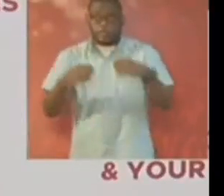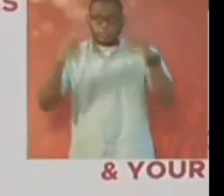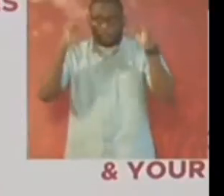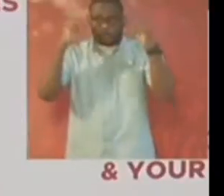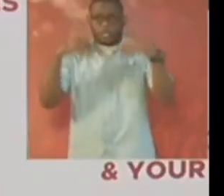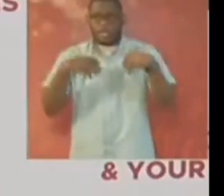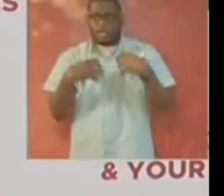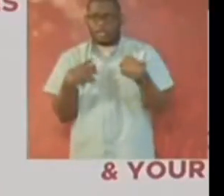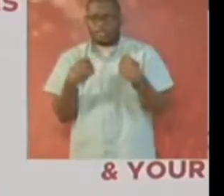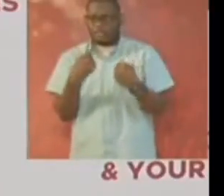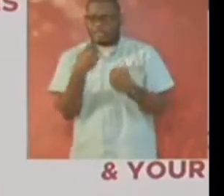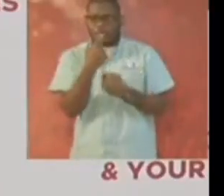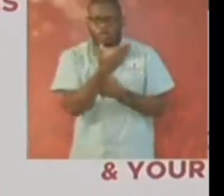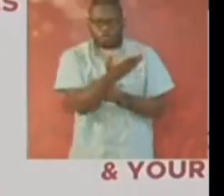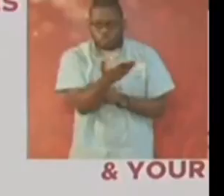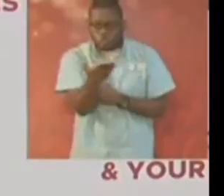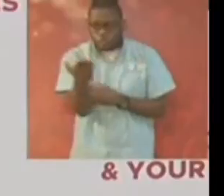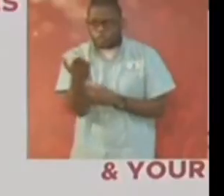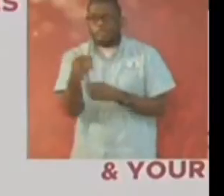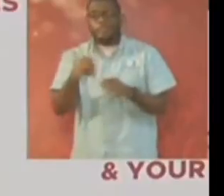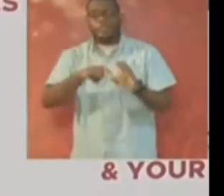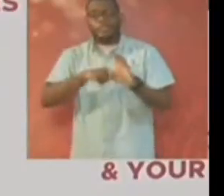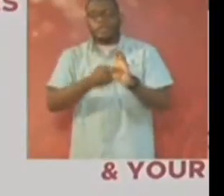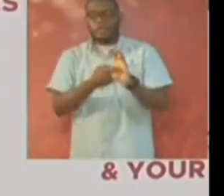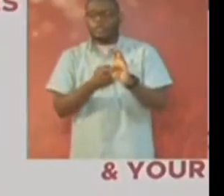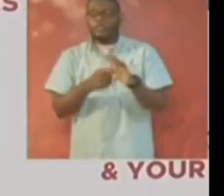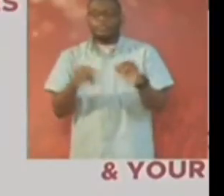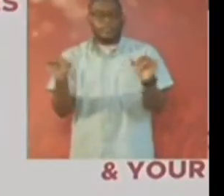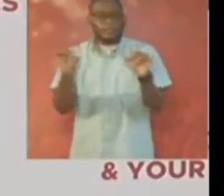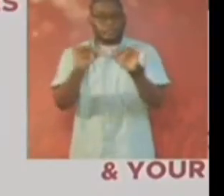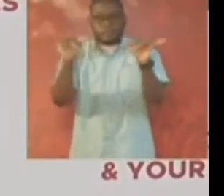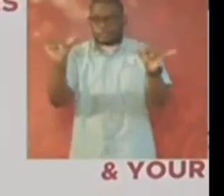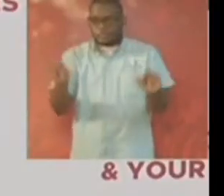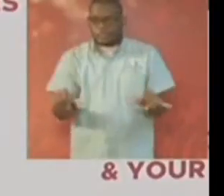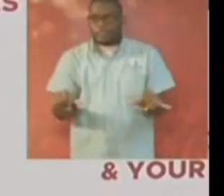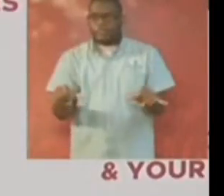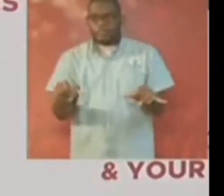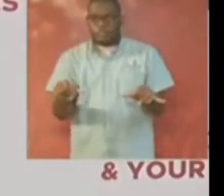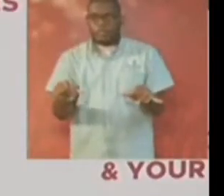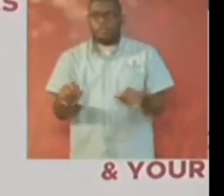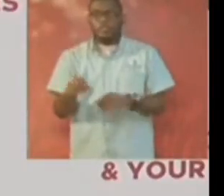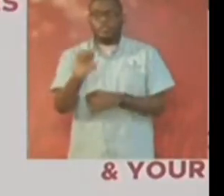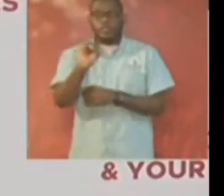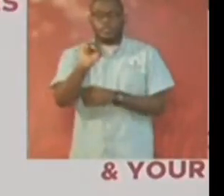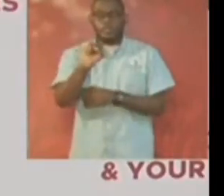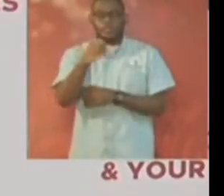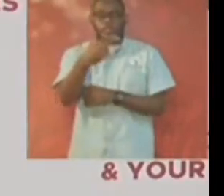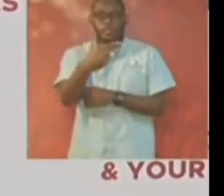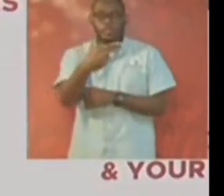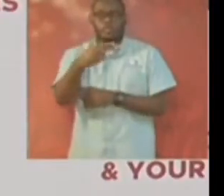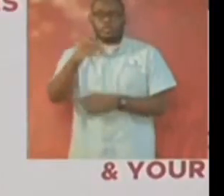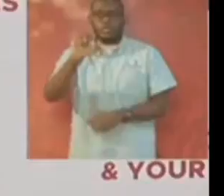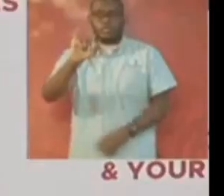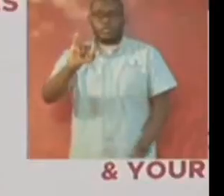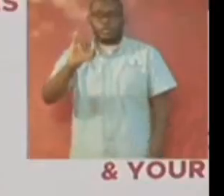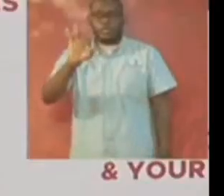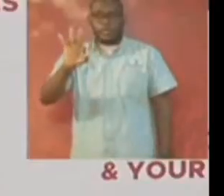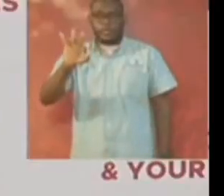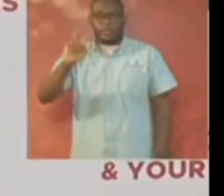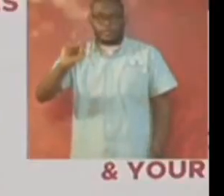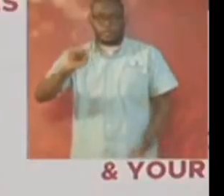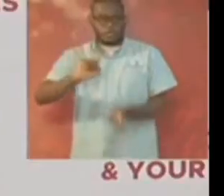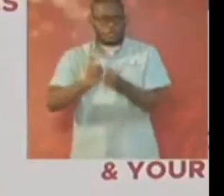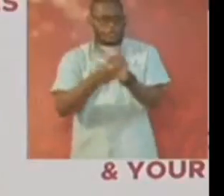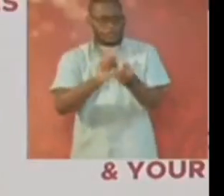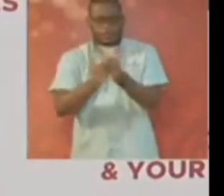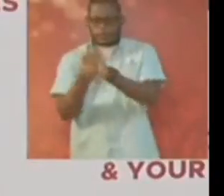system, to initiate mechanisms of a shift system to allow persons to not have mental or